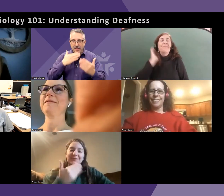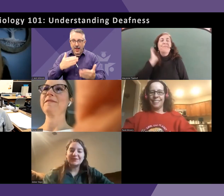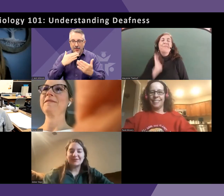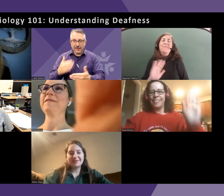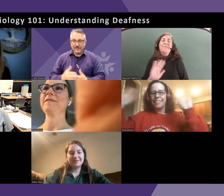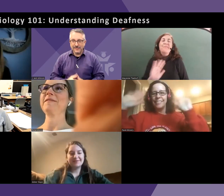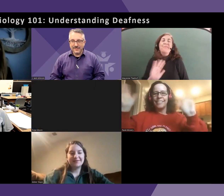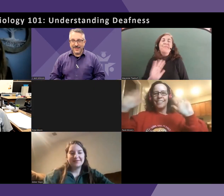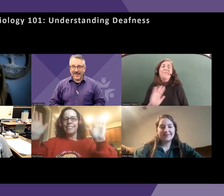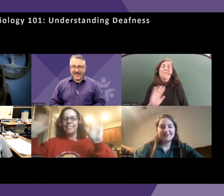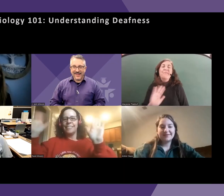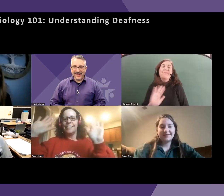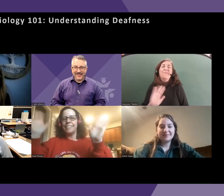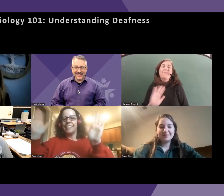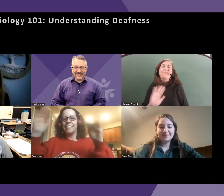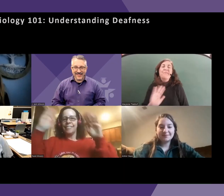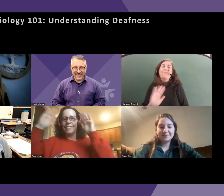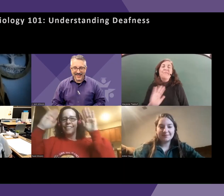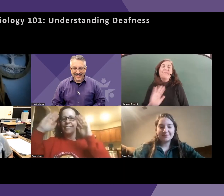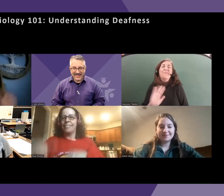Hello, friends. Yes.